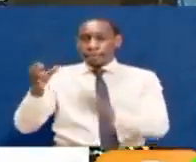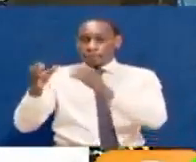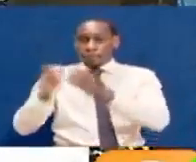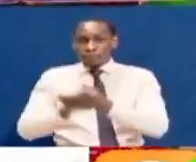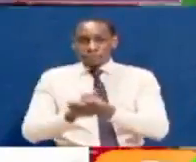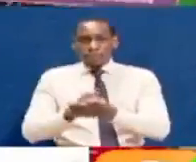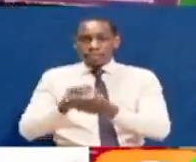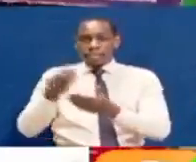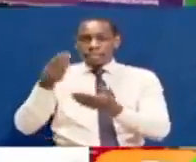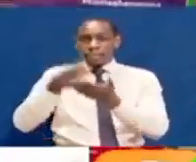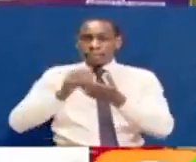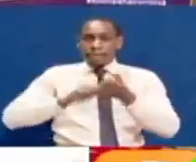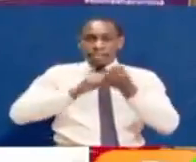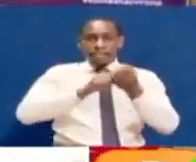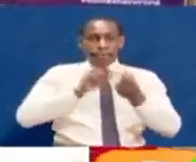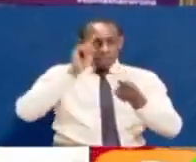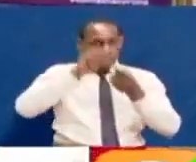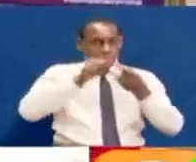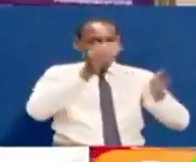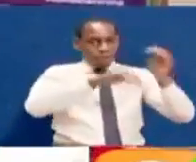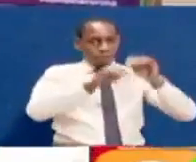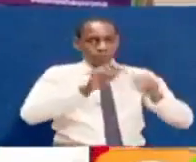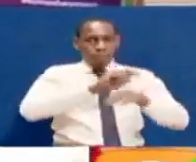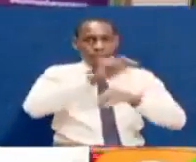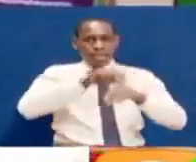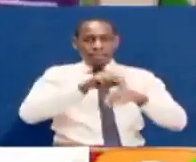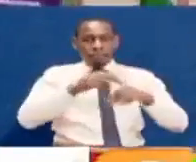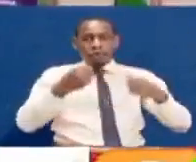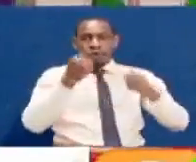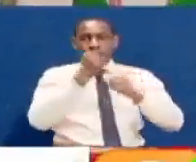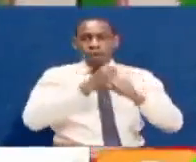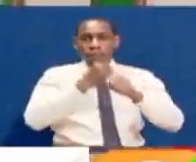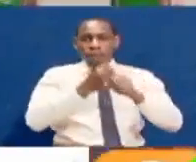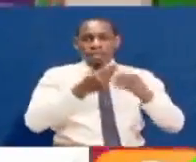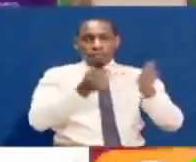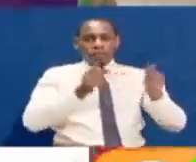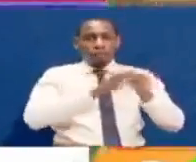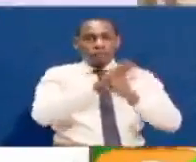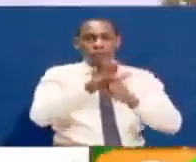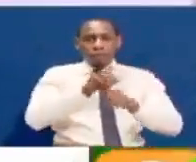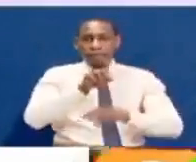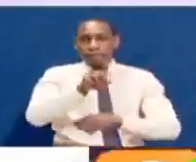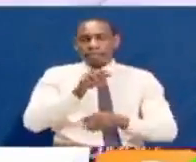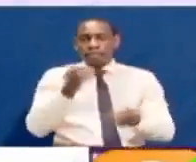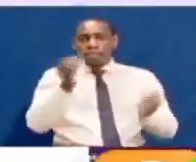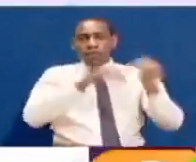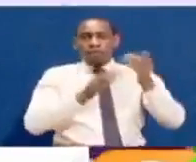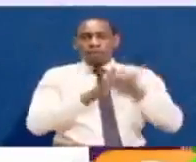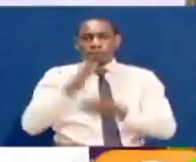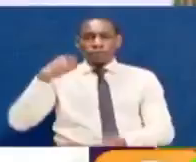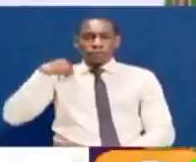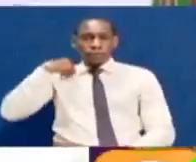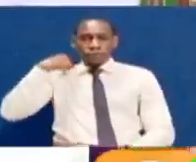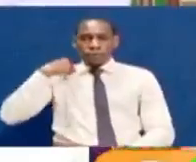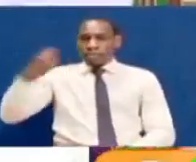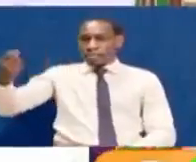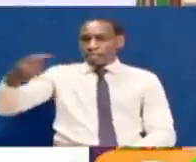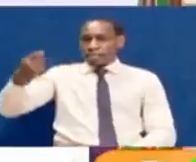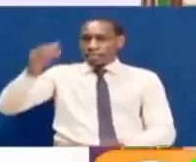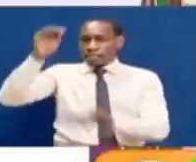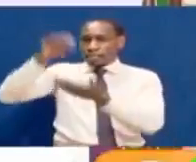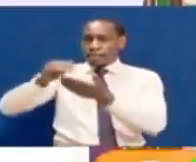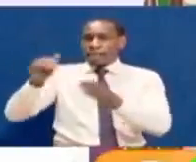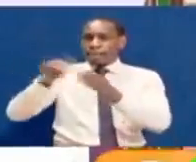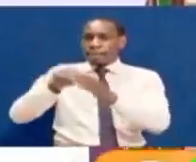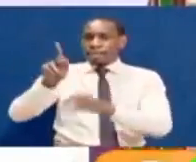Forces. The cash donation, which is part of their contribution to the national fight against the coronavirus, was raised through voluntary salary cuts from